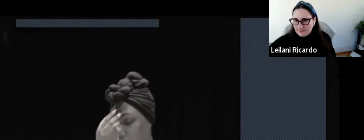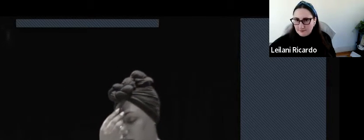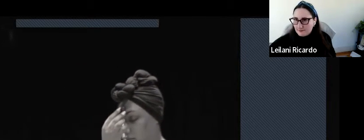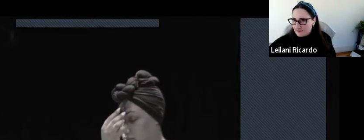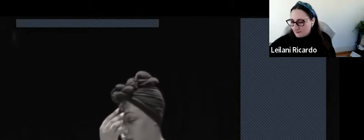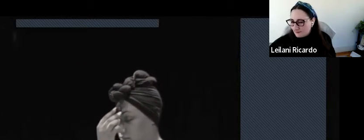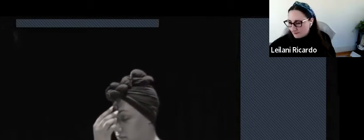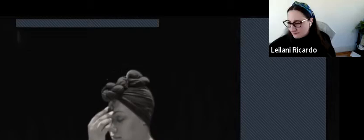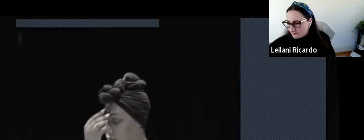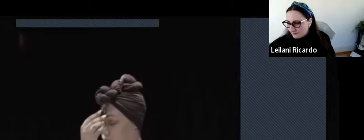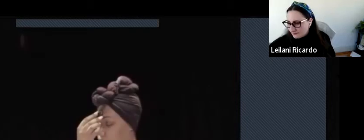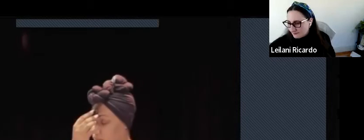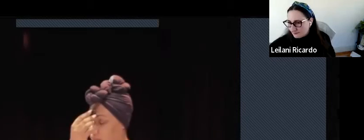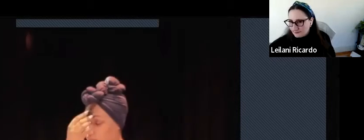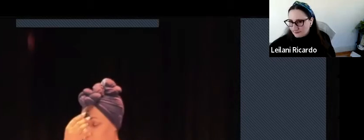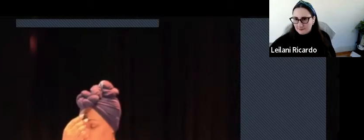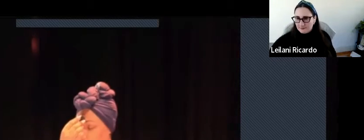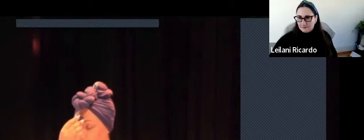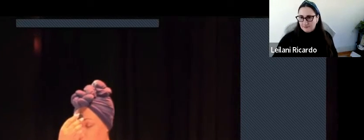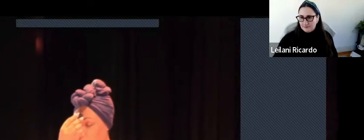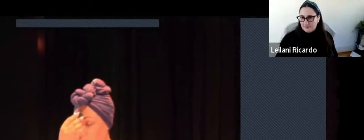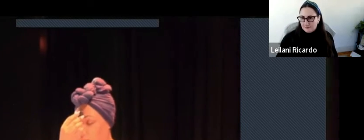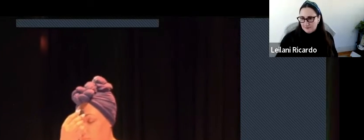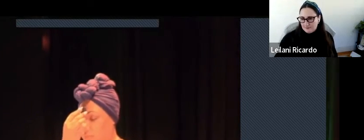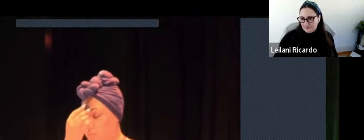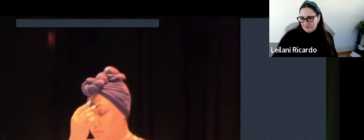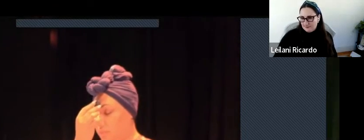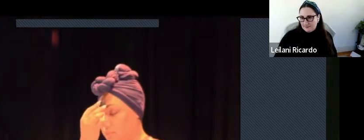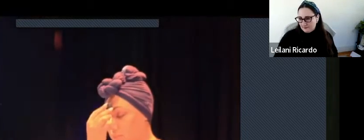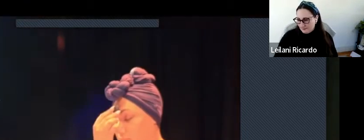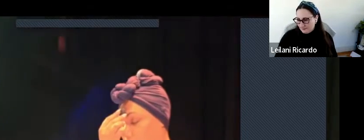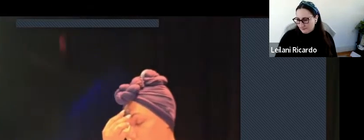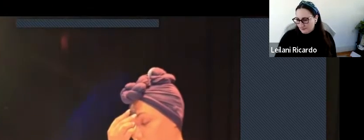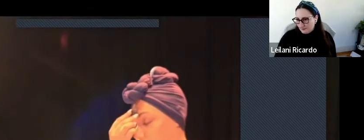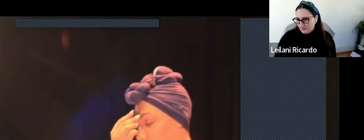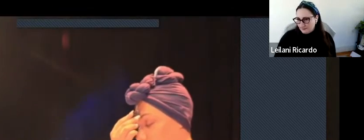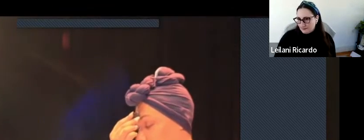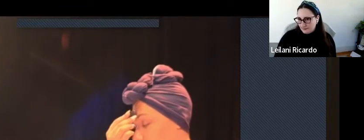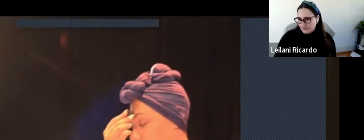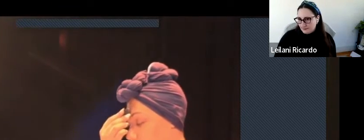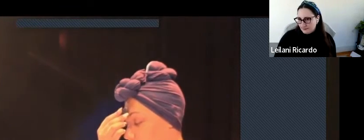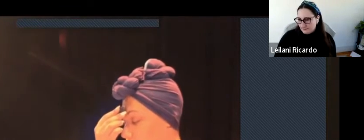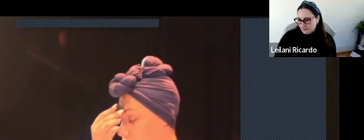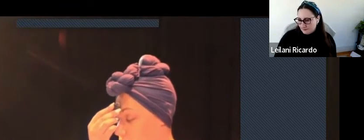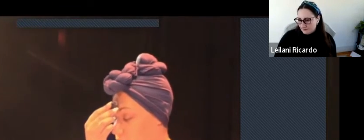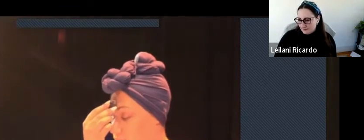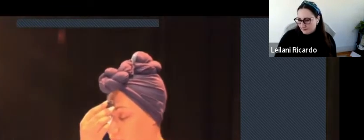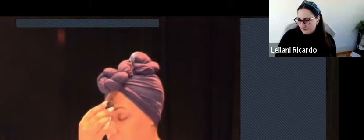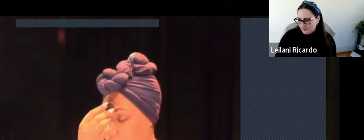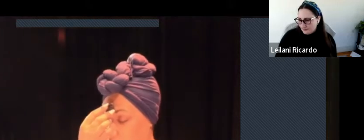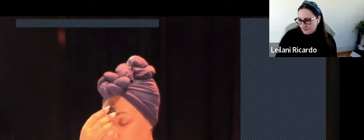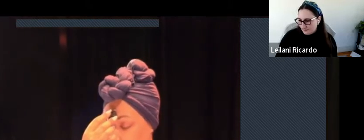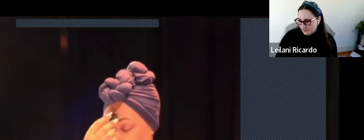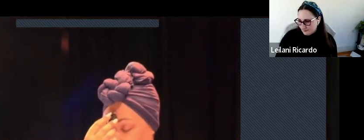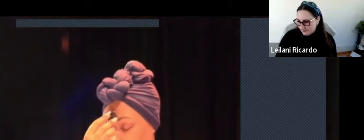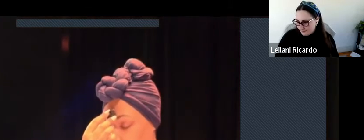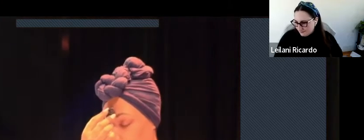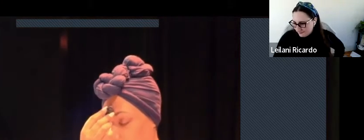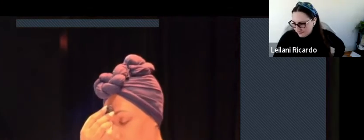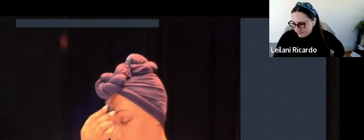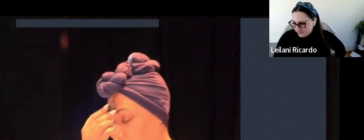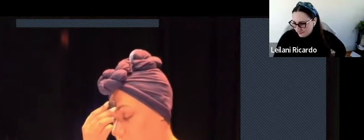guidance with this amethyst. I open myself to your divinity in me, and may